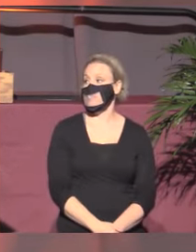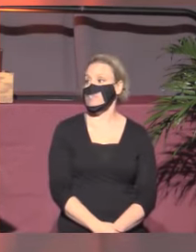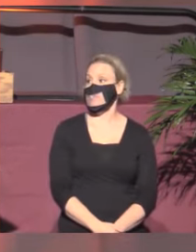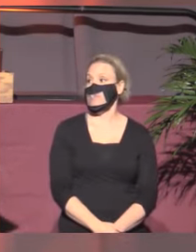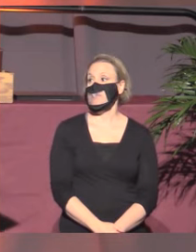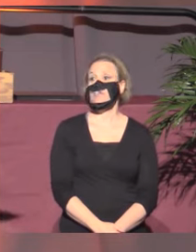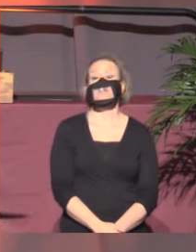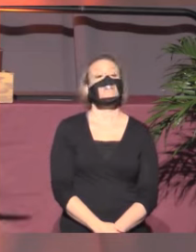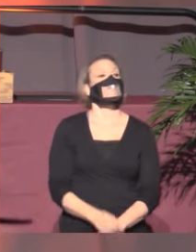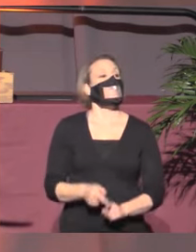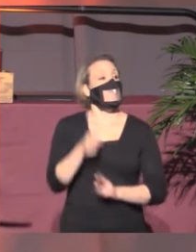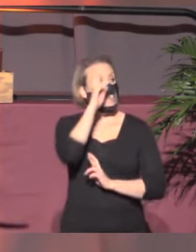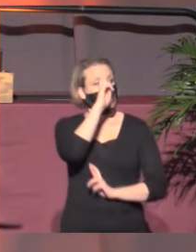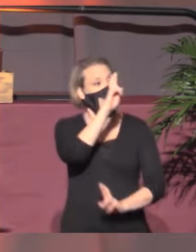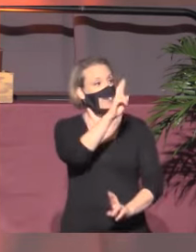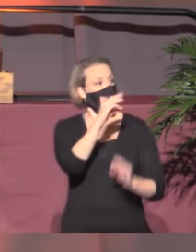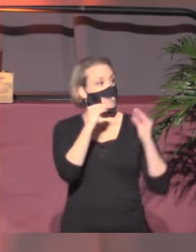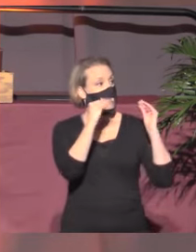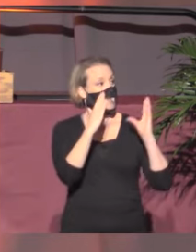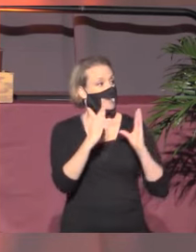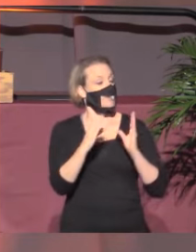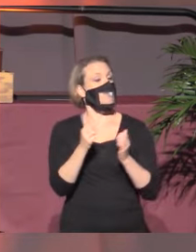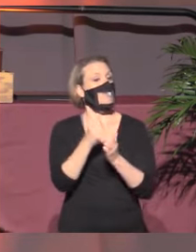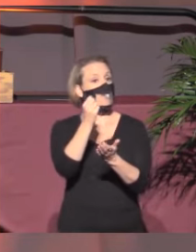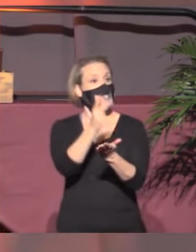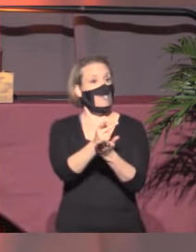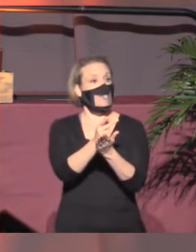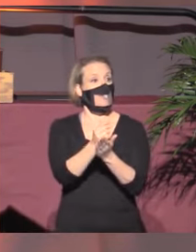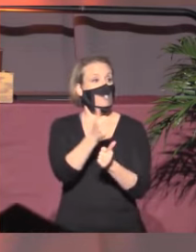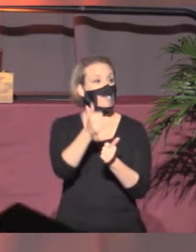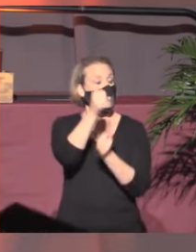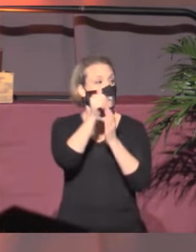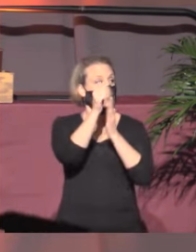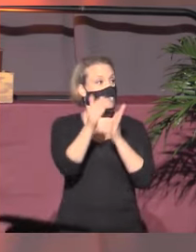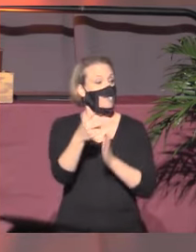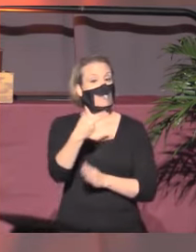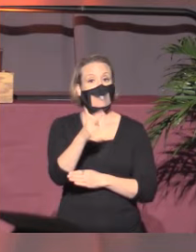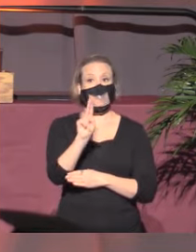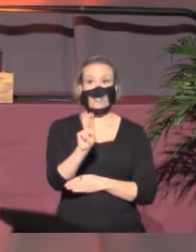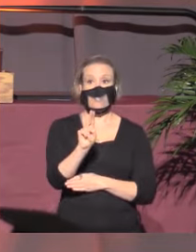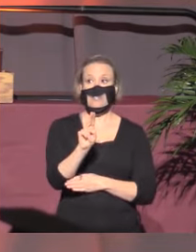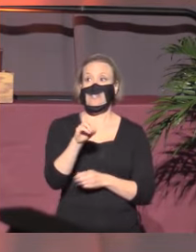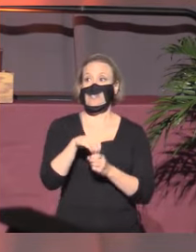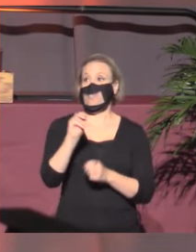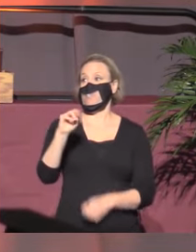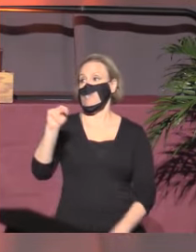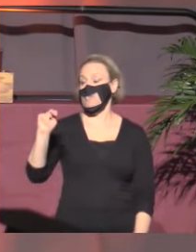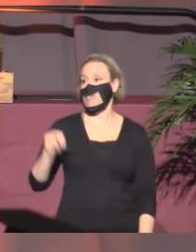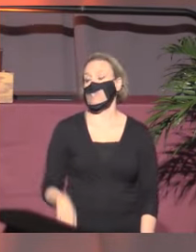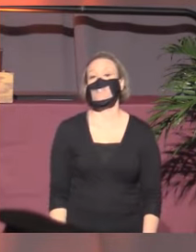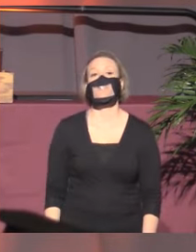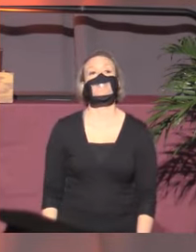Upon the recommendation of the faculty, with the approval of the trustees of the Hamline University of Minnesota, and with